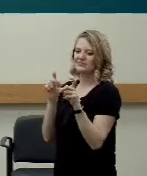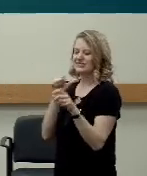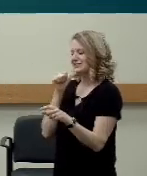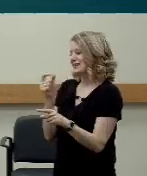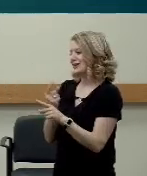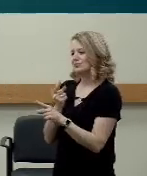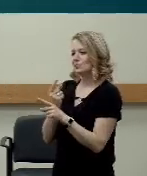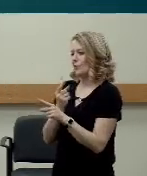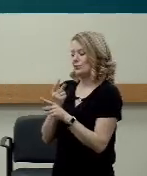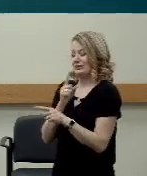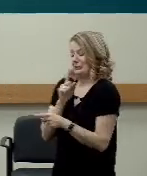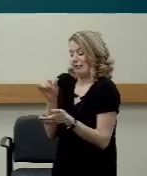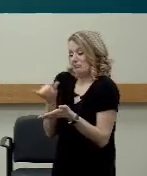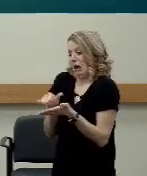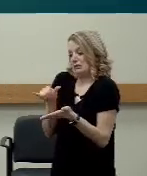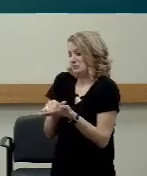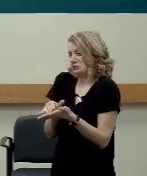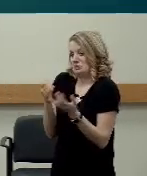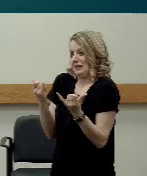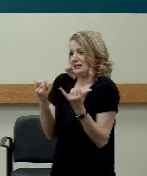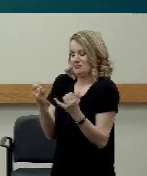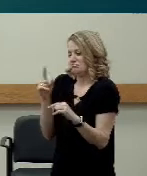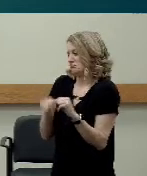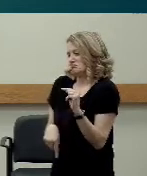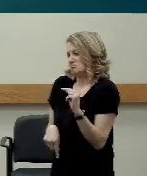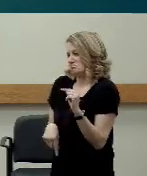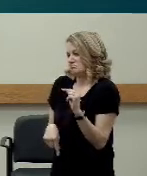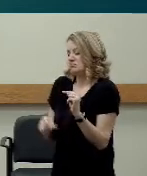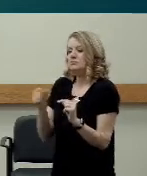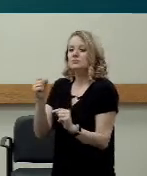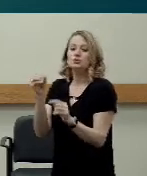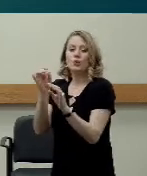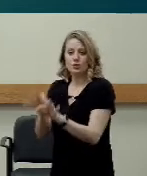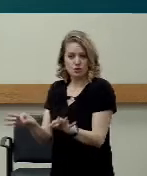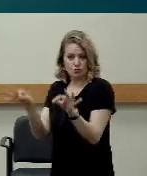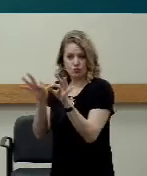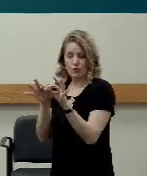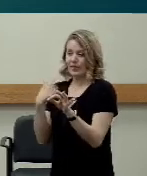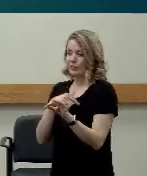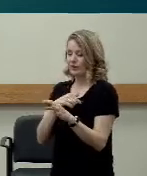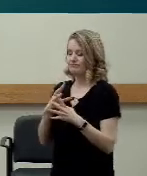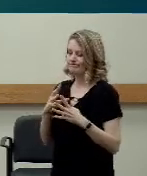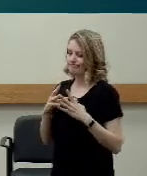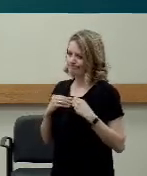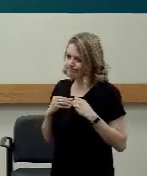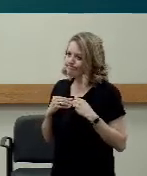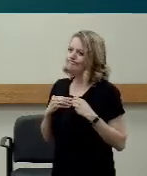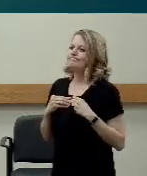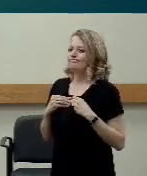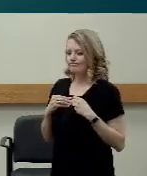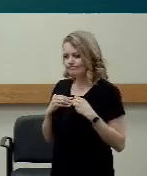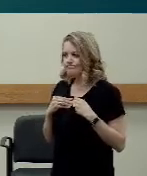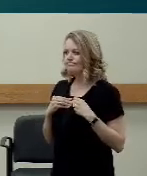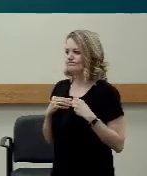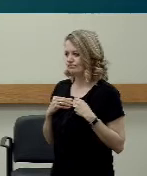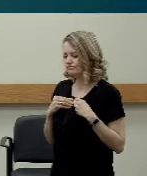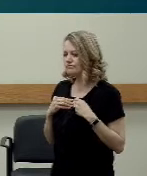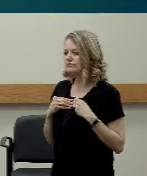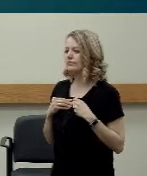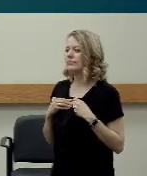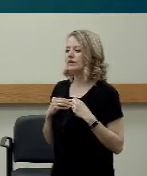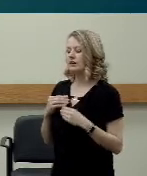or possible under the circumstances. So we just have to resign ourselves to the fact that the